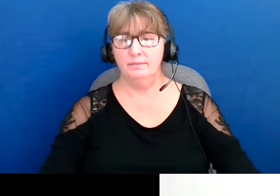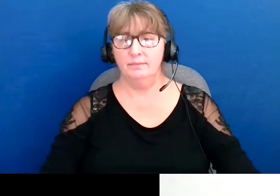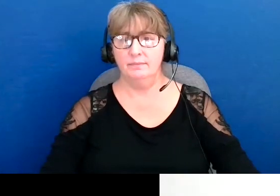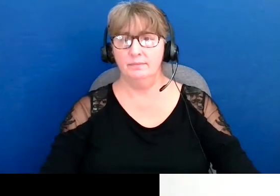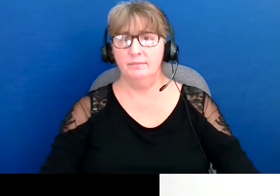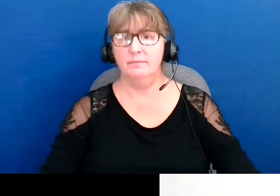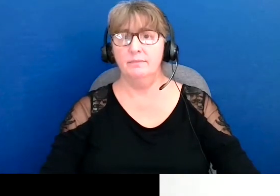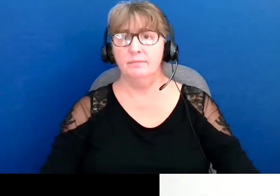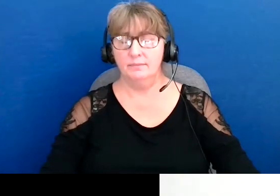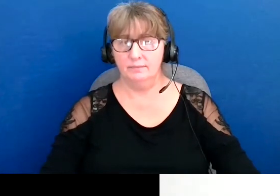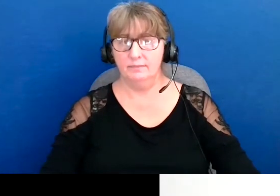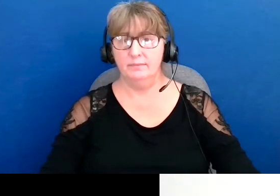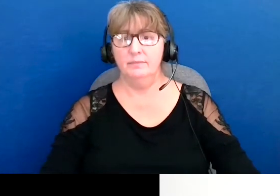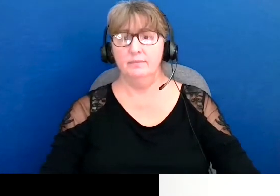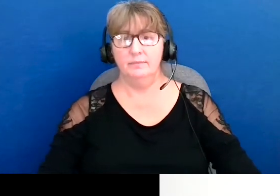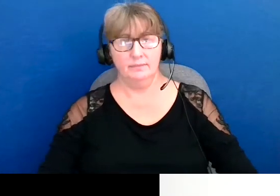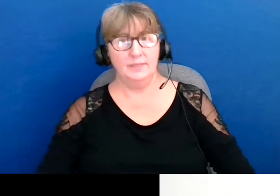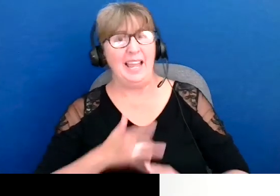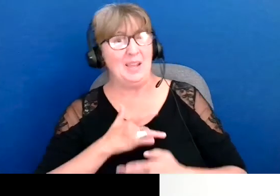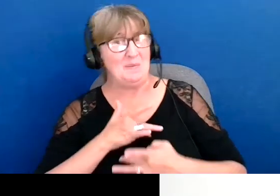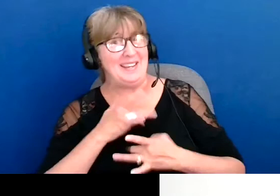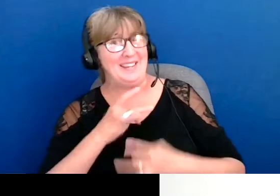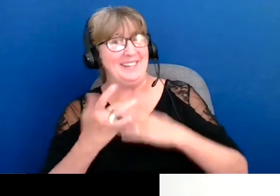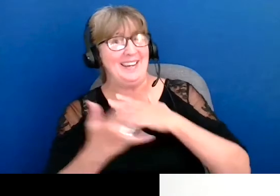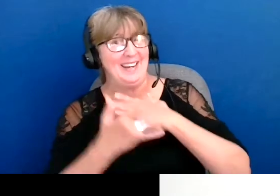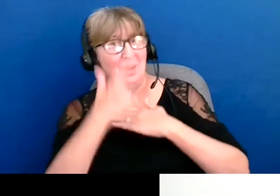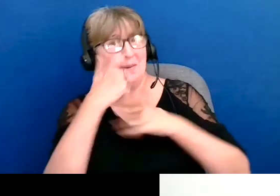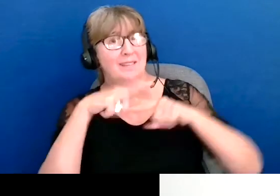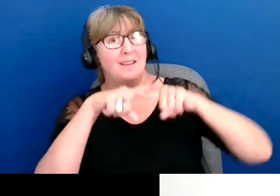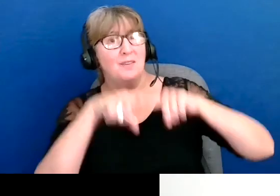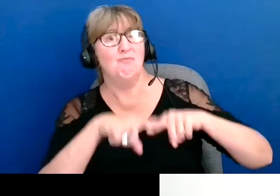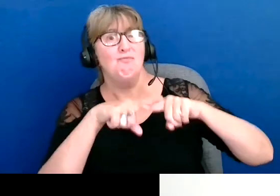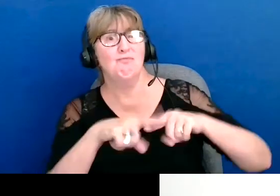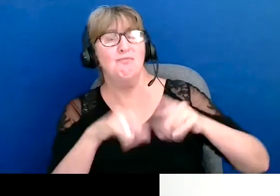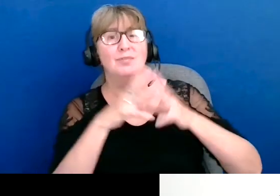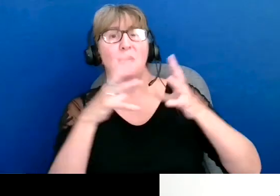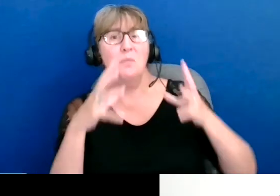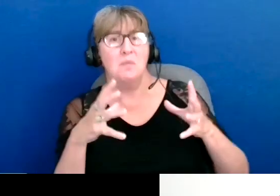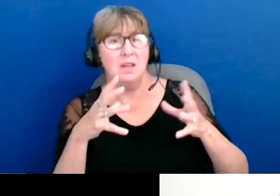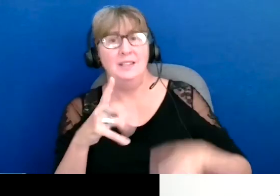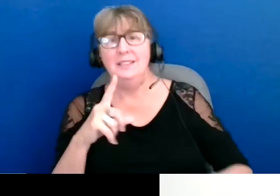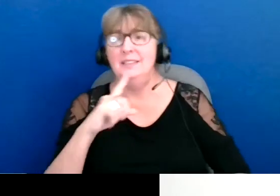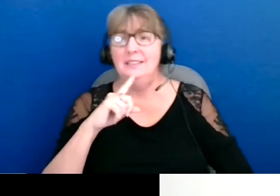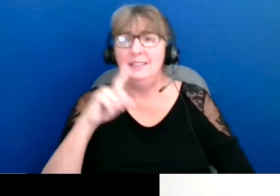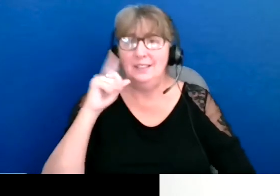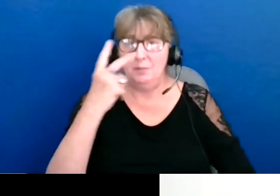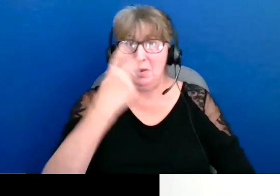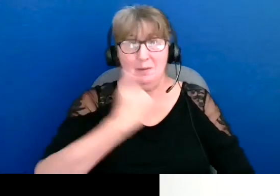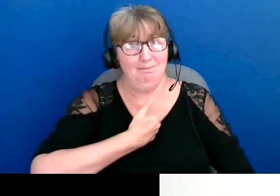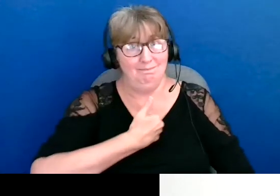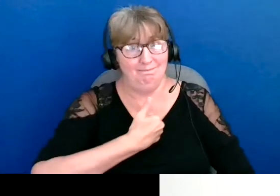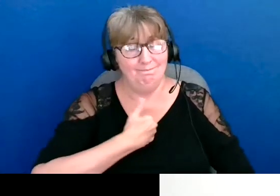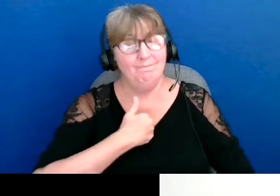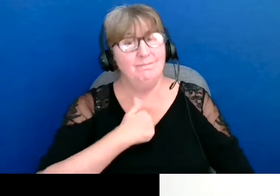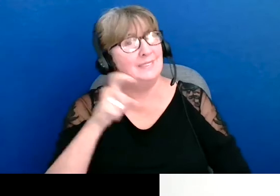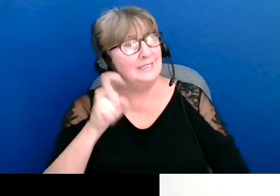So I'm really interested in technology because I rely on it so much as a deafblind person. And I also know it's